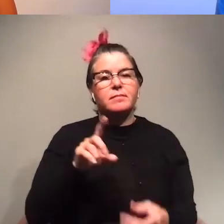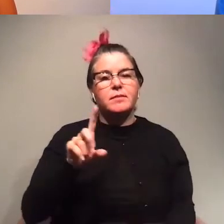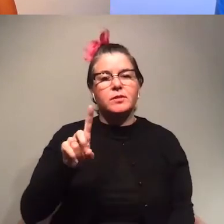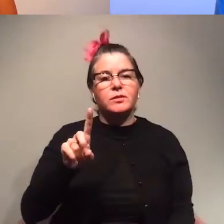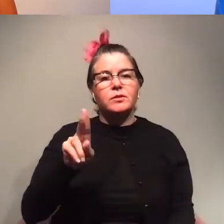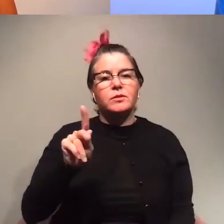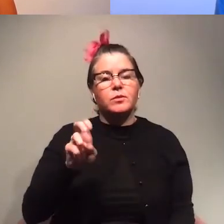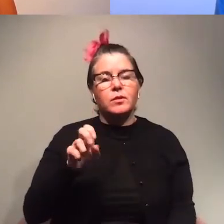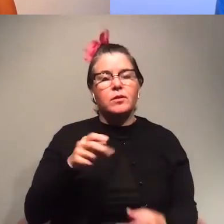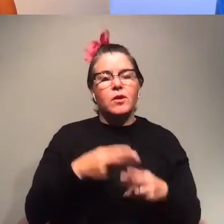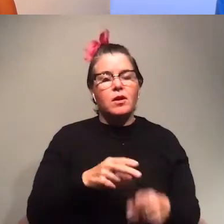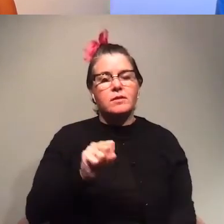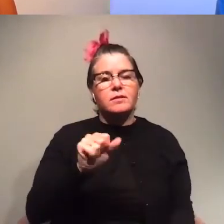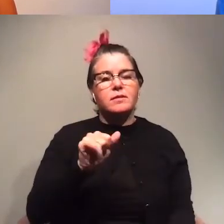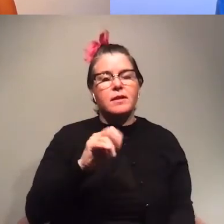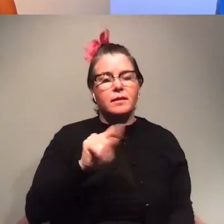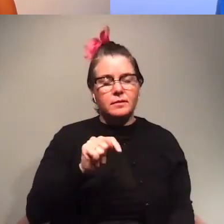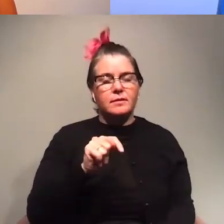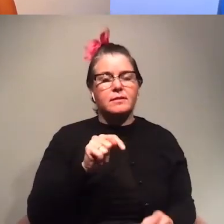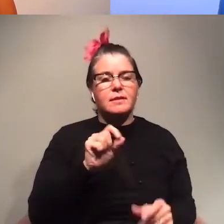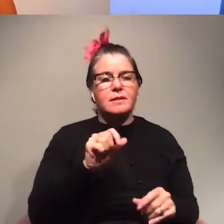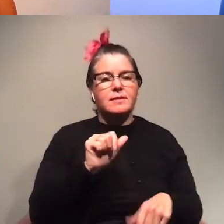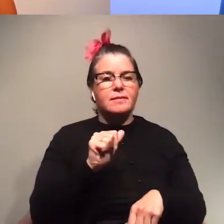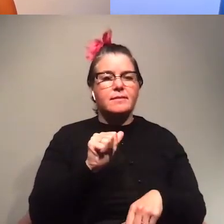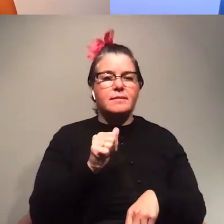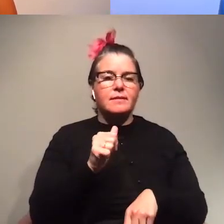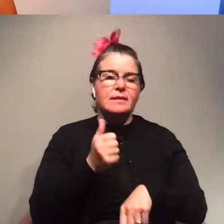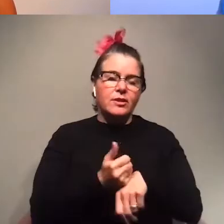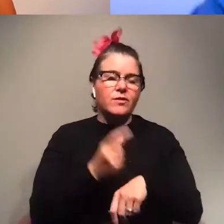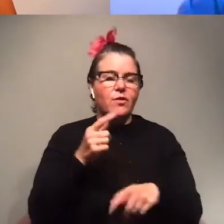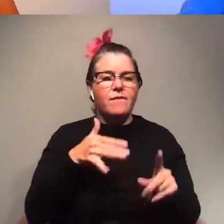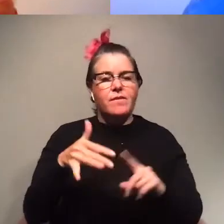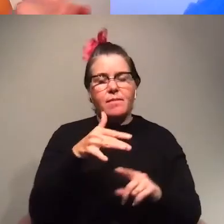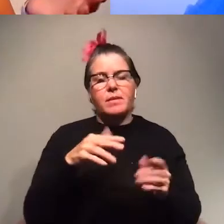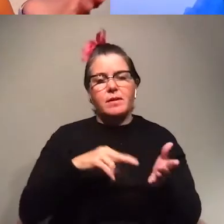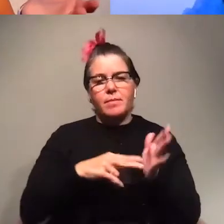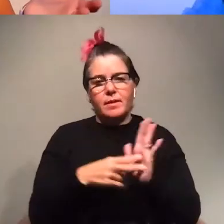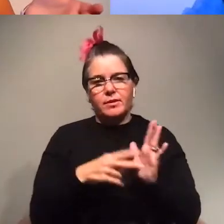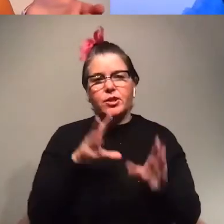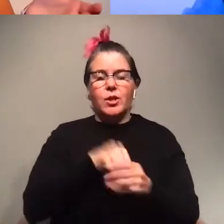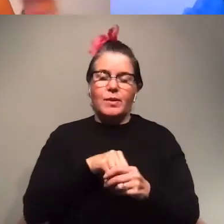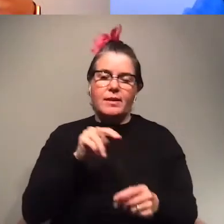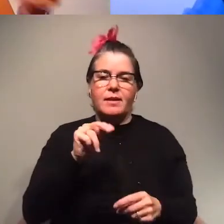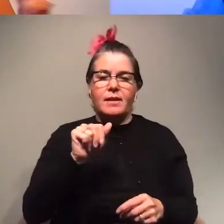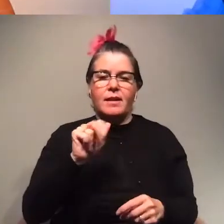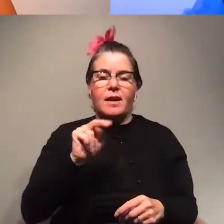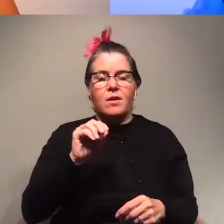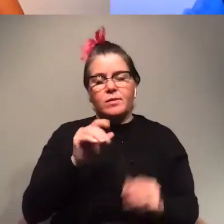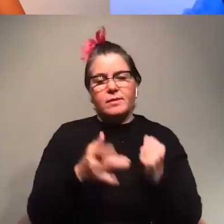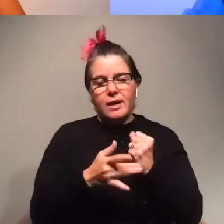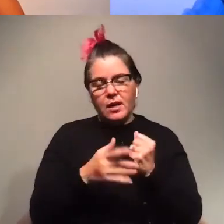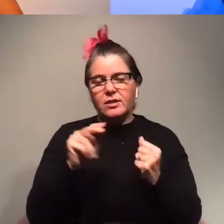the Center for Environmental Implications or Nanotechnology, including nanoplastics,